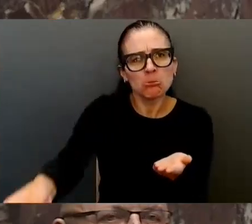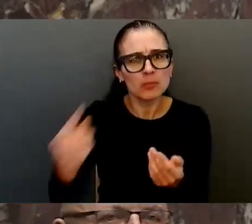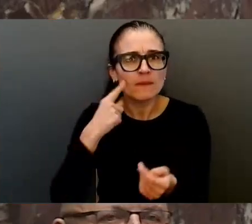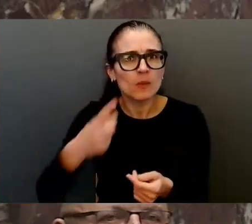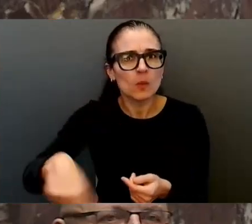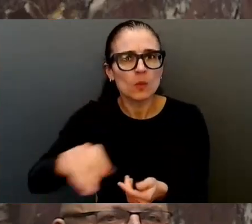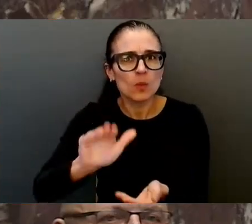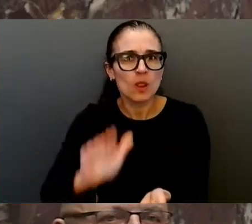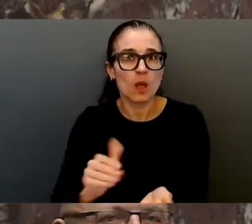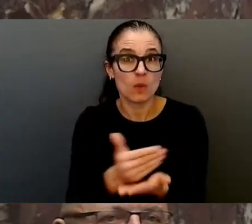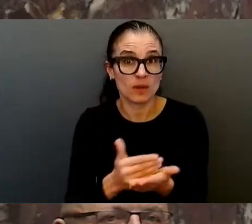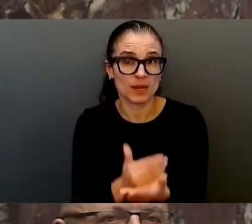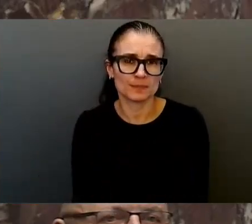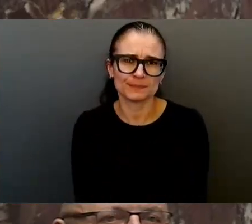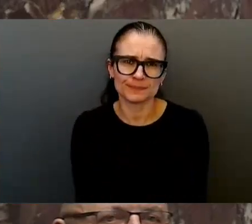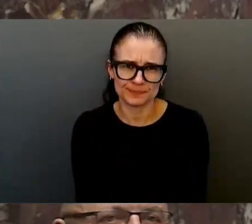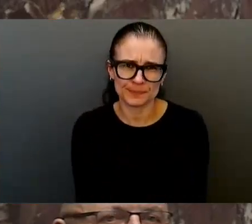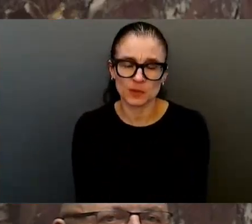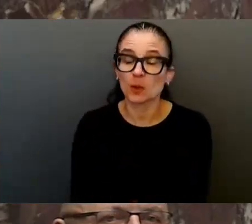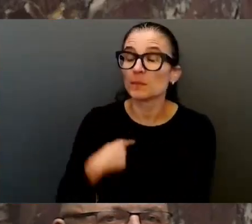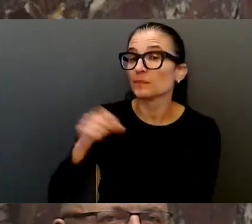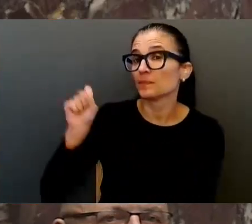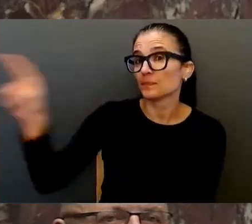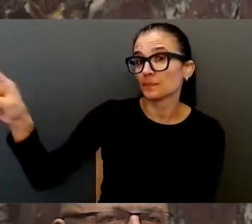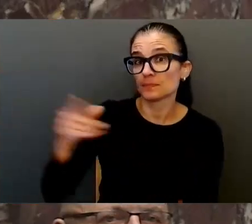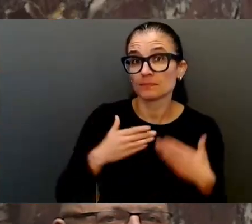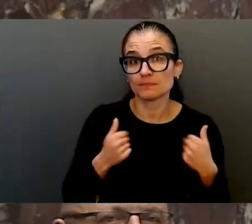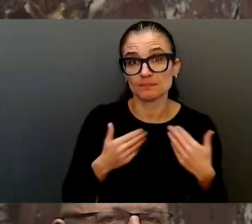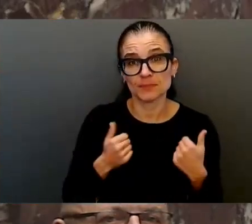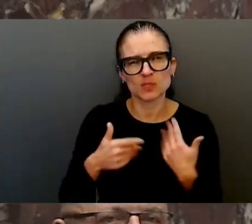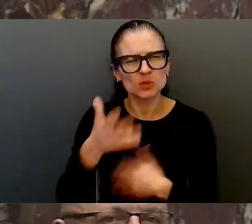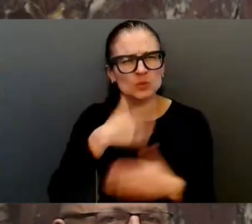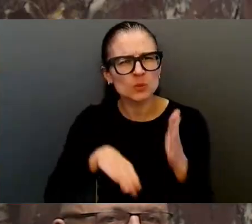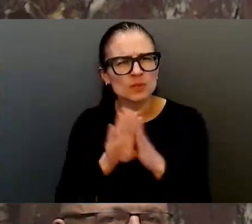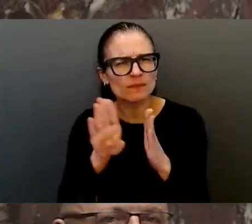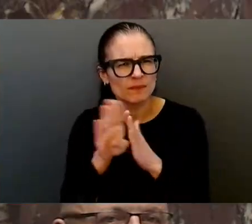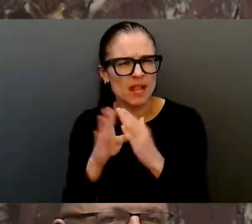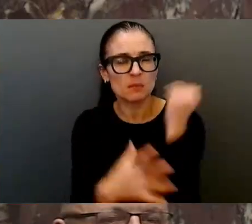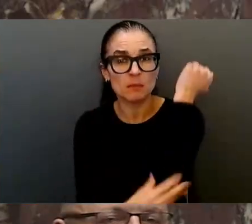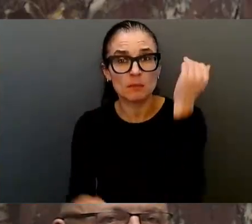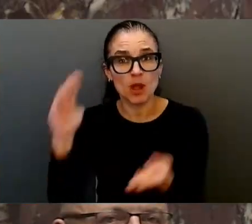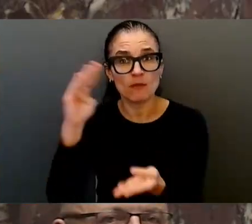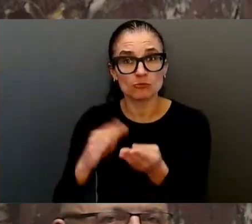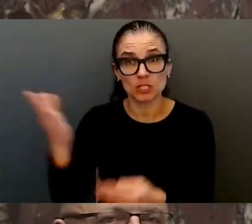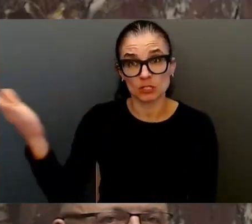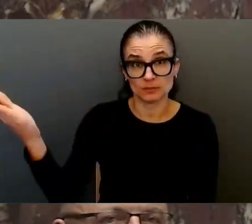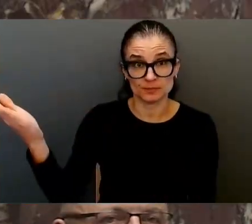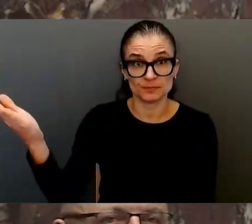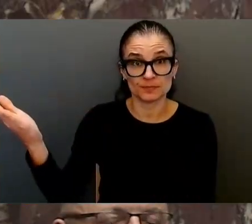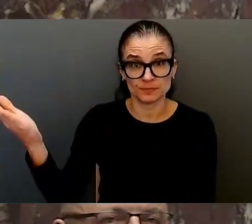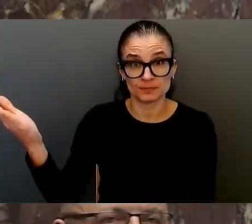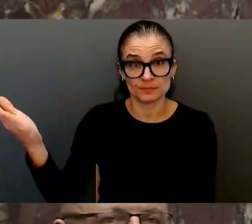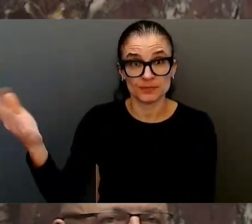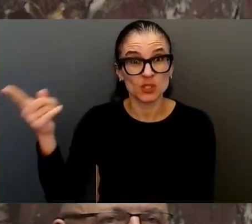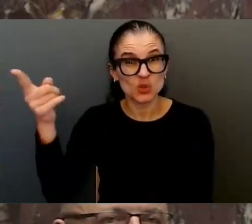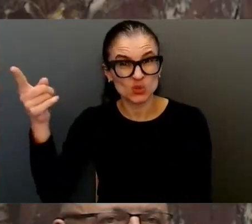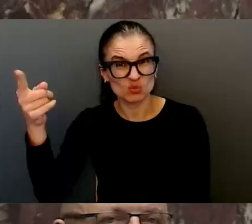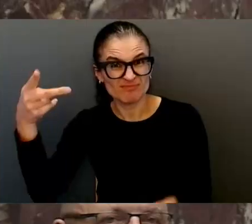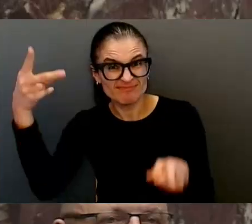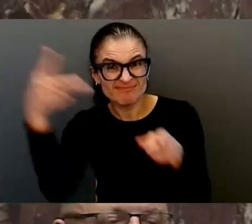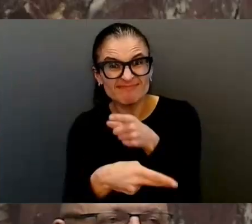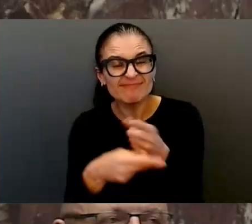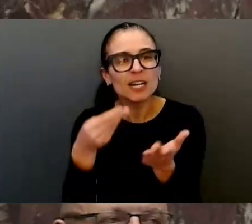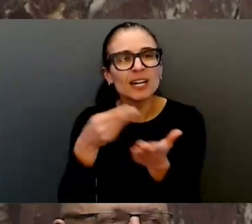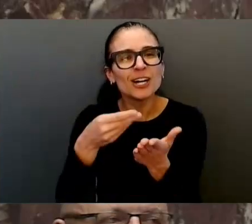First, you cut the grocery rebate, then the climate action tax credit. Why are you making British Columbians'